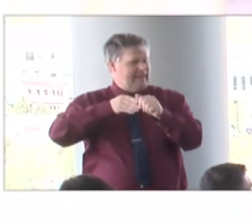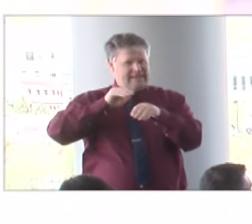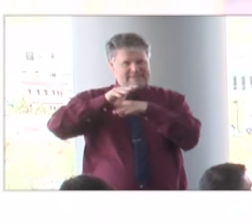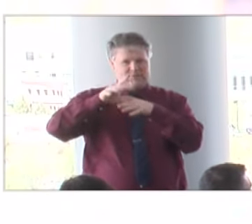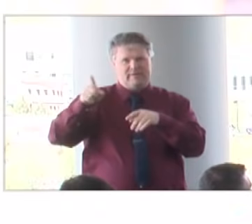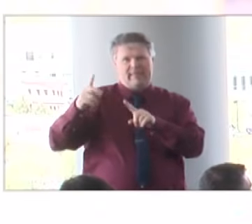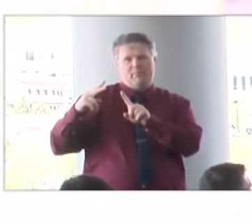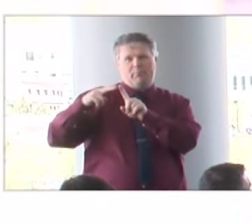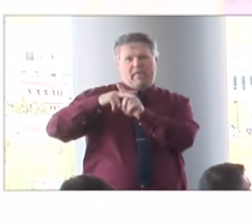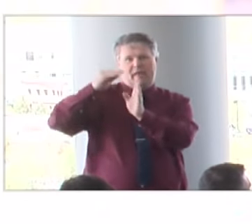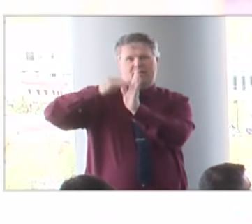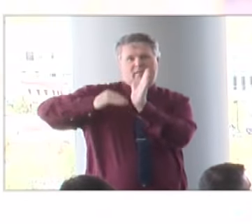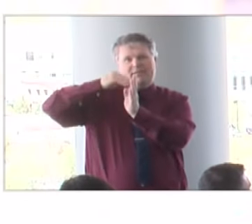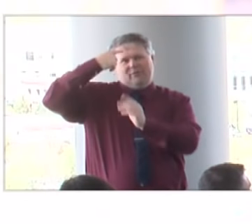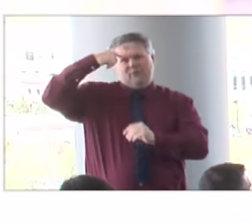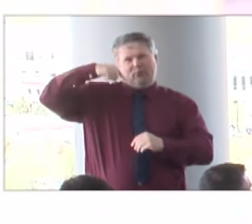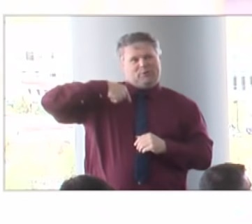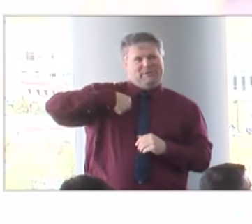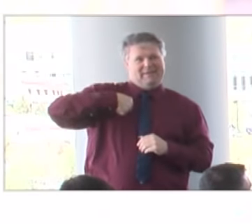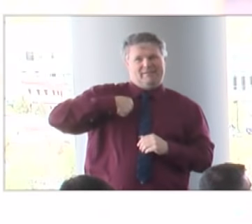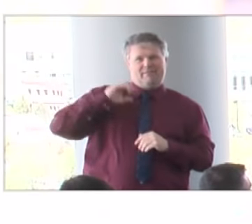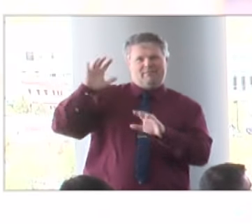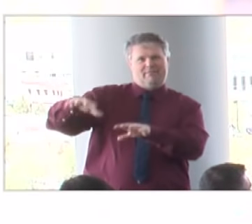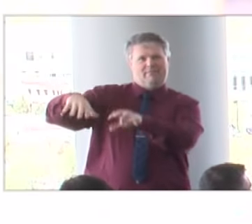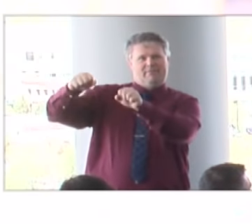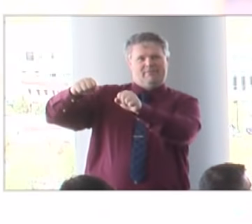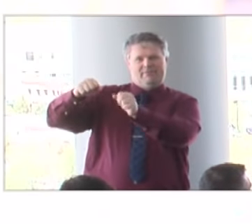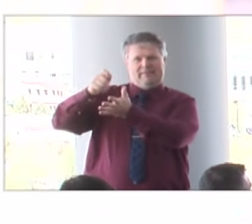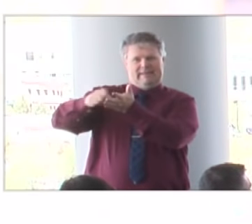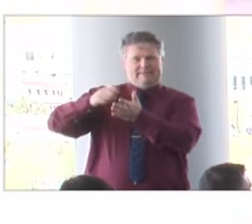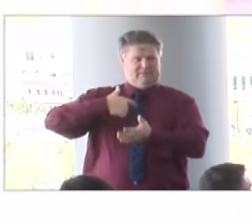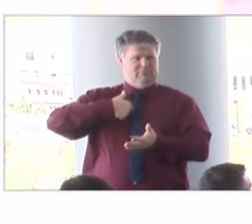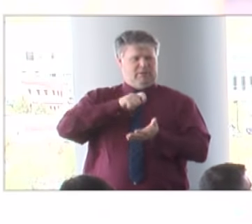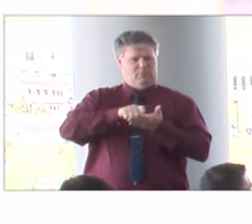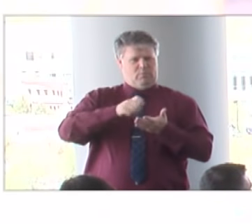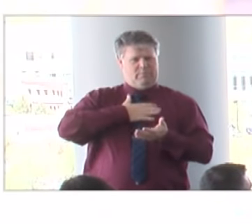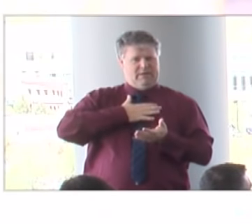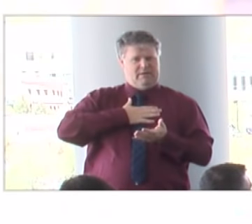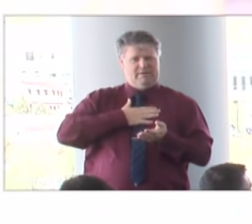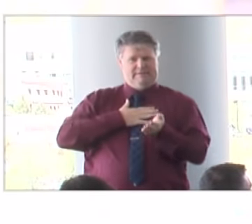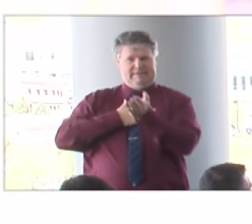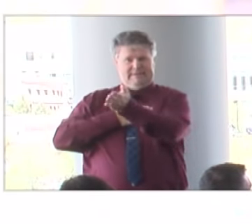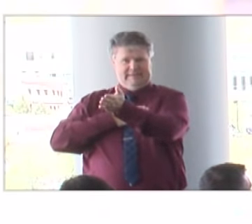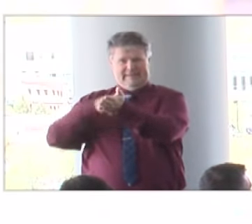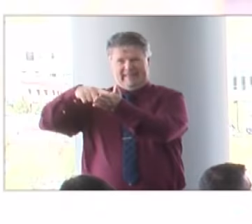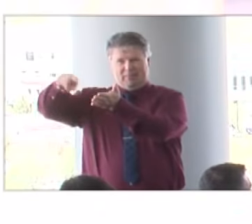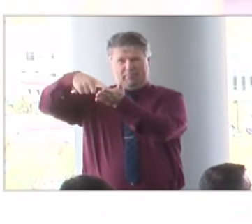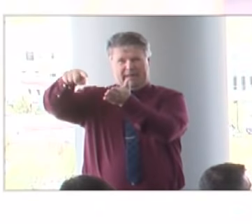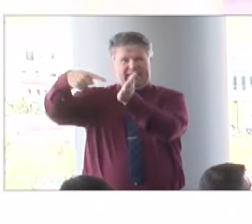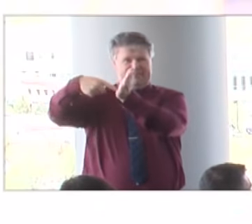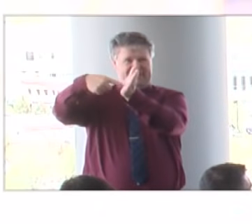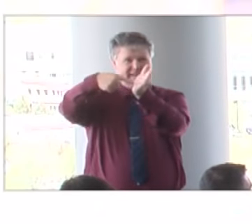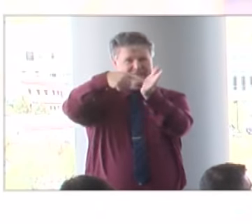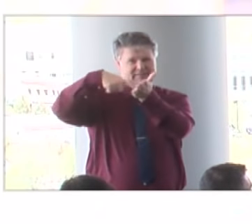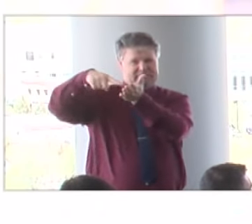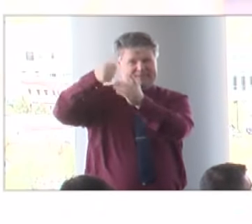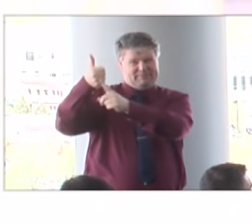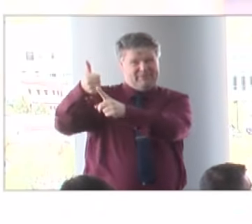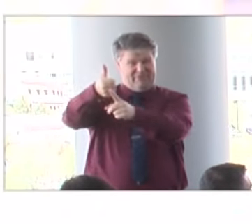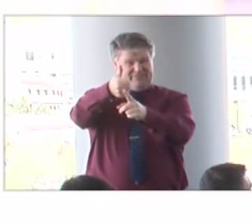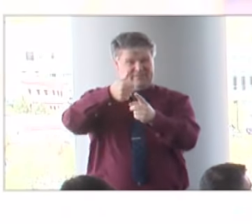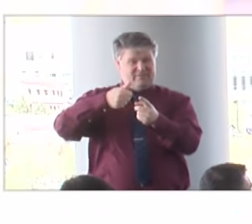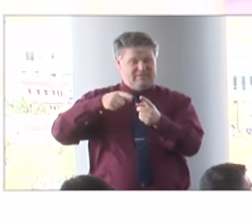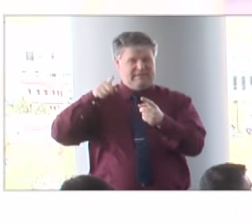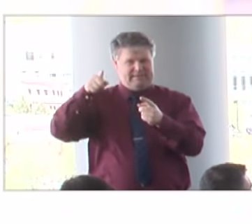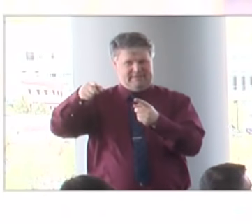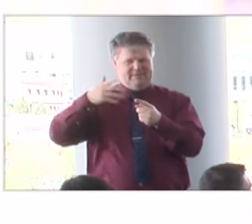schools for me on my behalf. He took that essay that I had written. He paid all the application fees. He